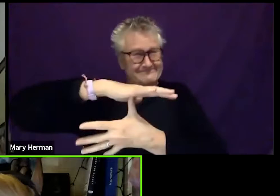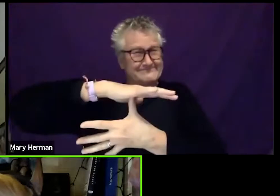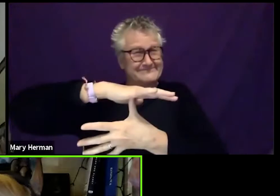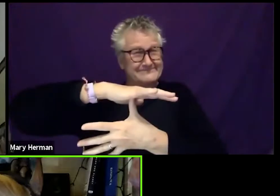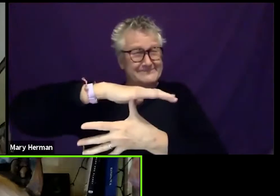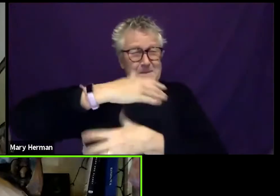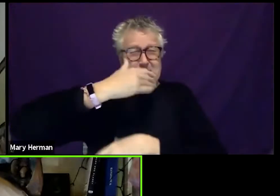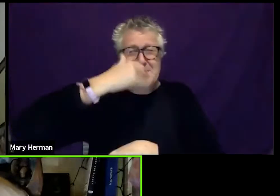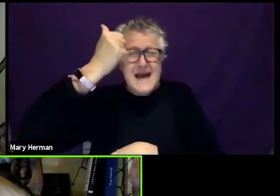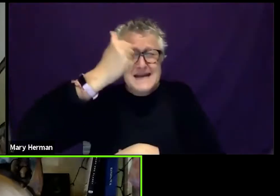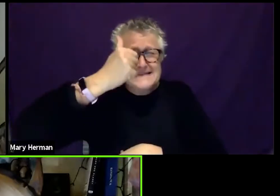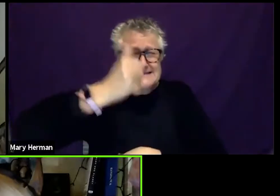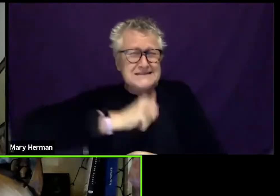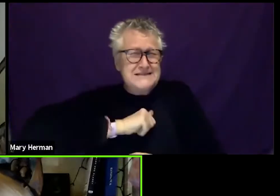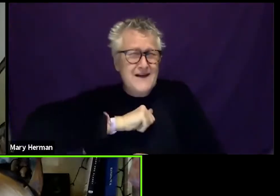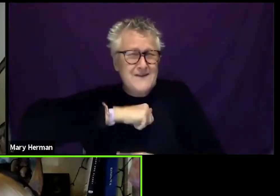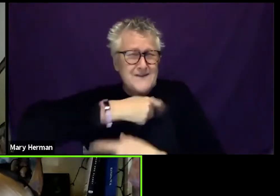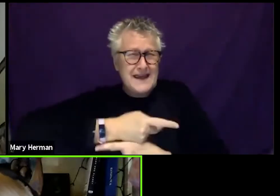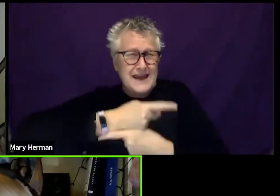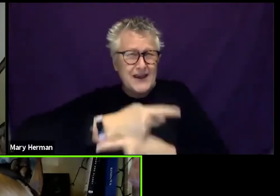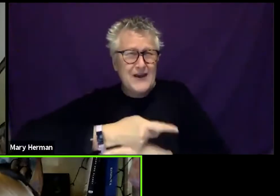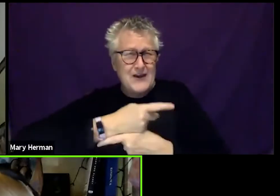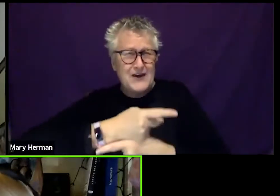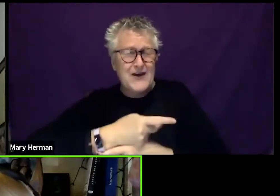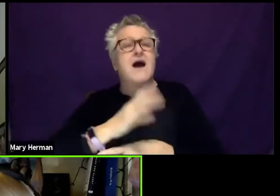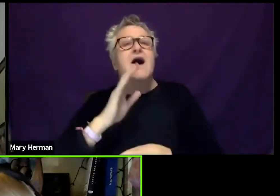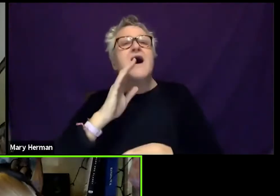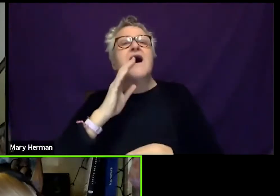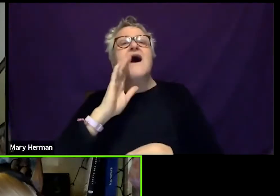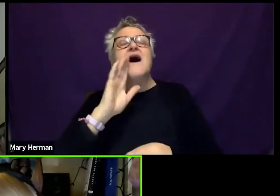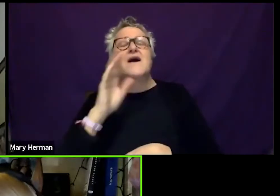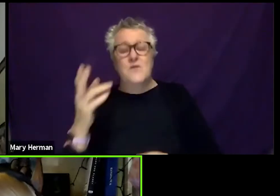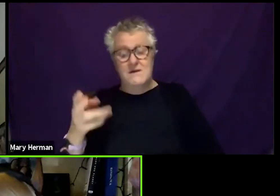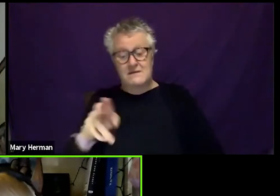bath, and then I will find the trashiest